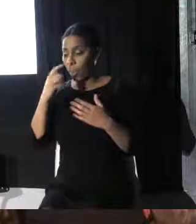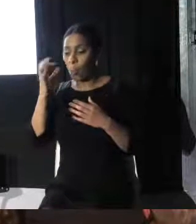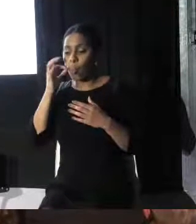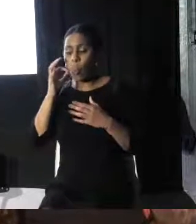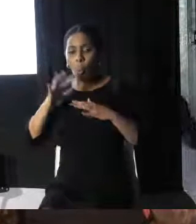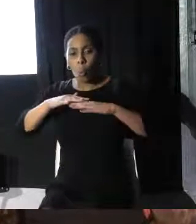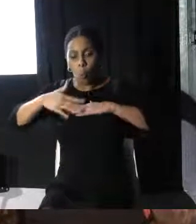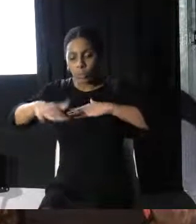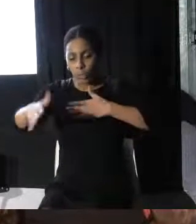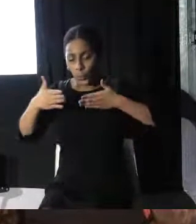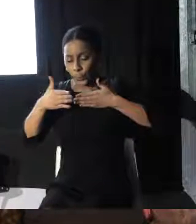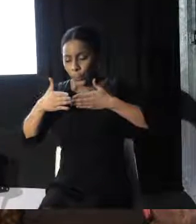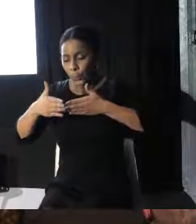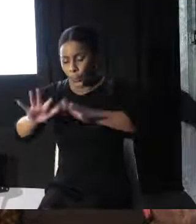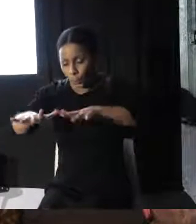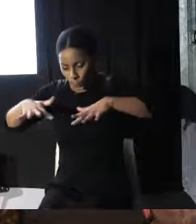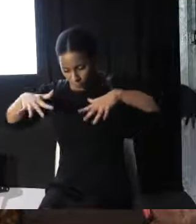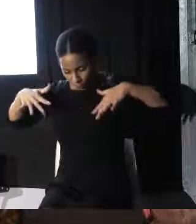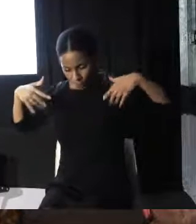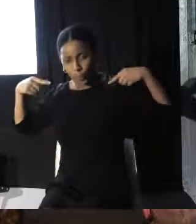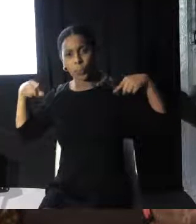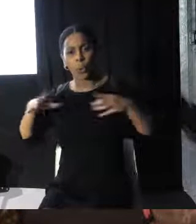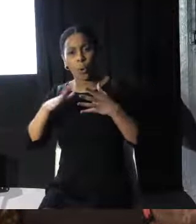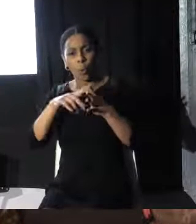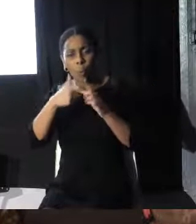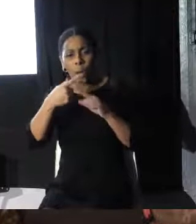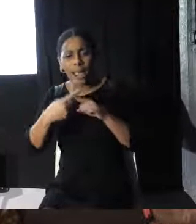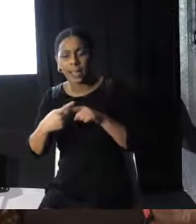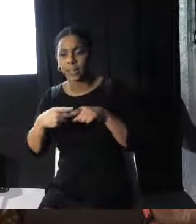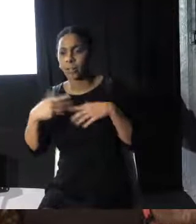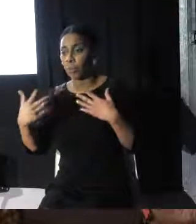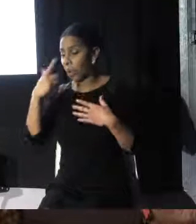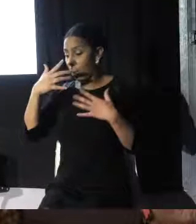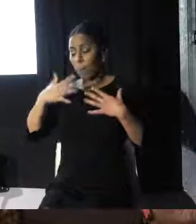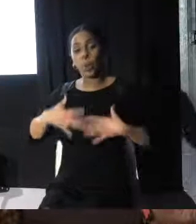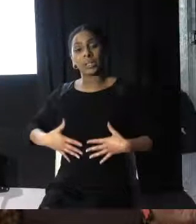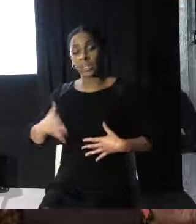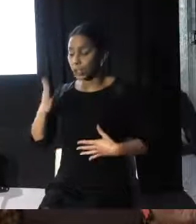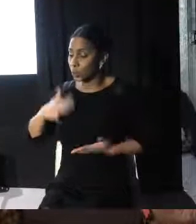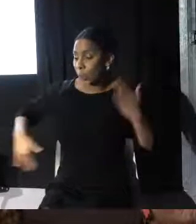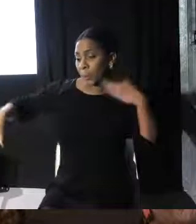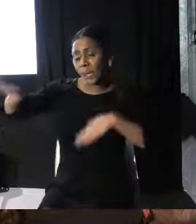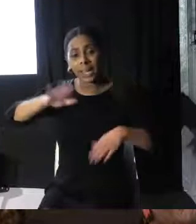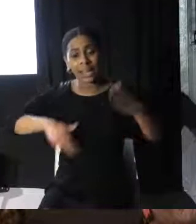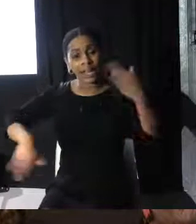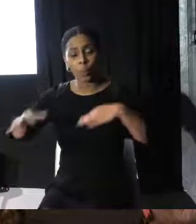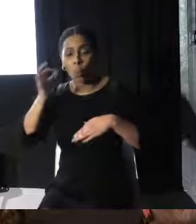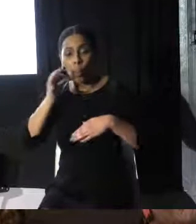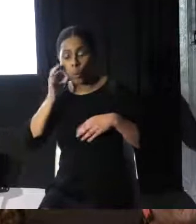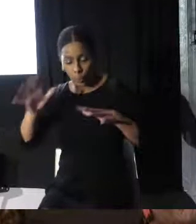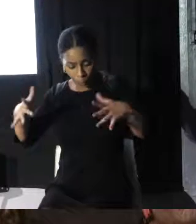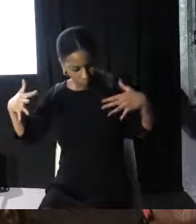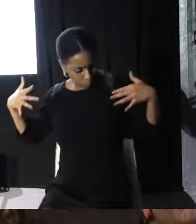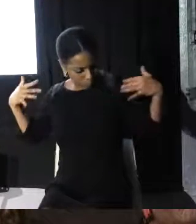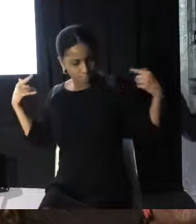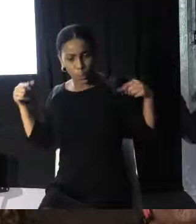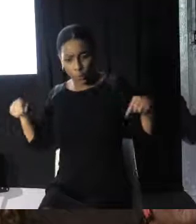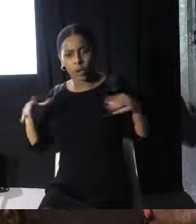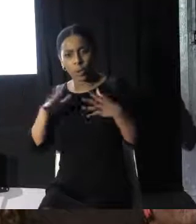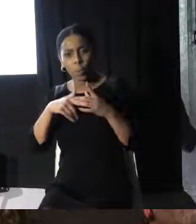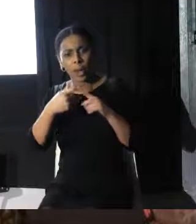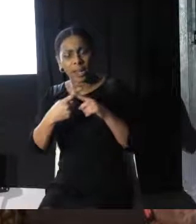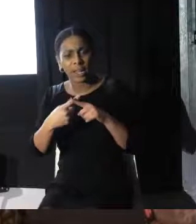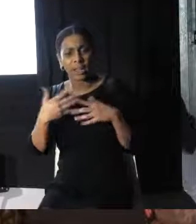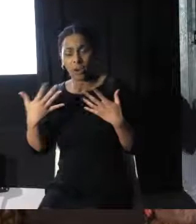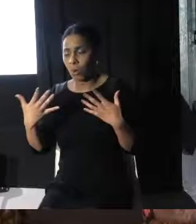surface by a ship, the disturbance caused by a body swimming or moved in water, the air current